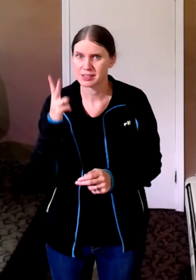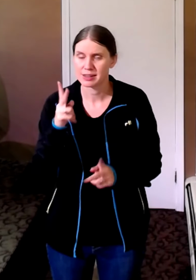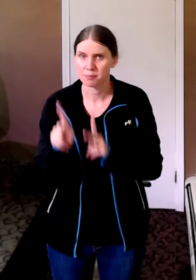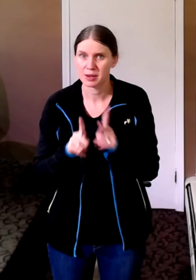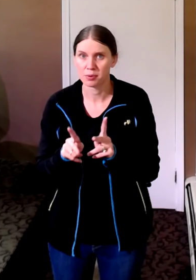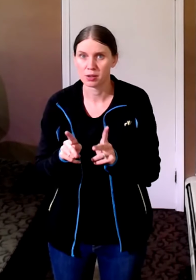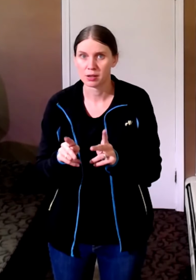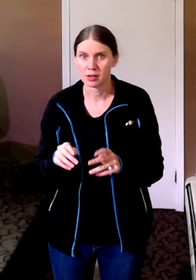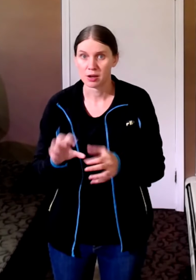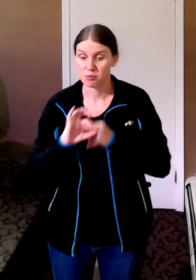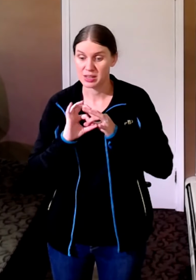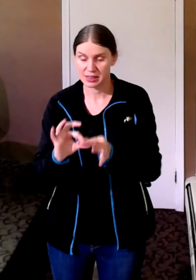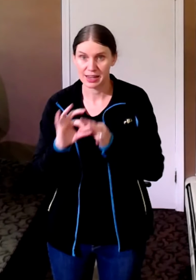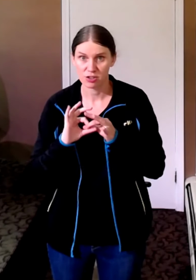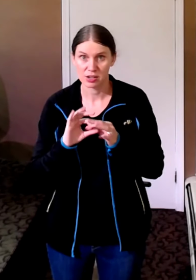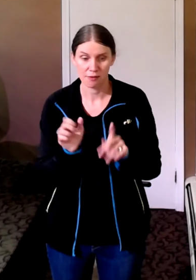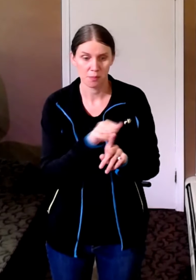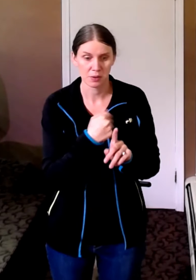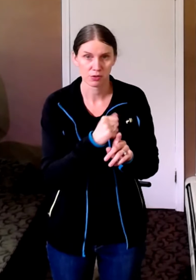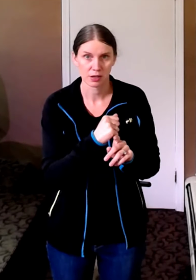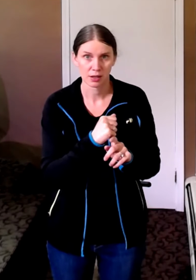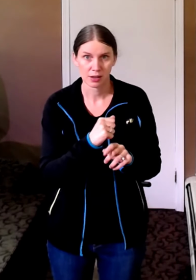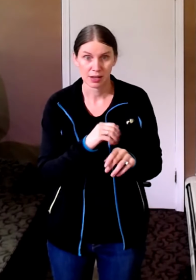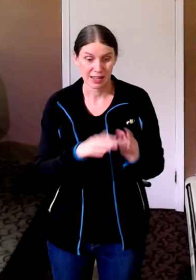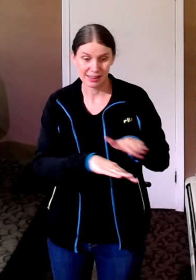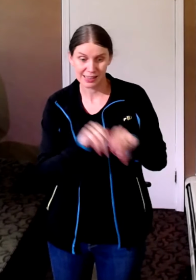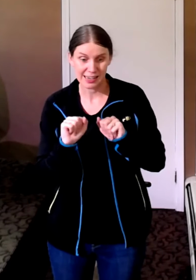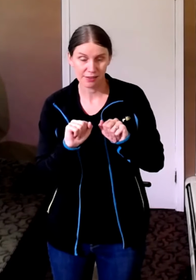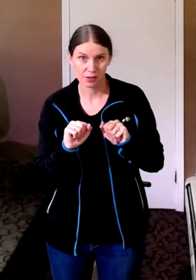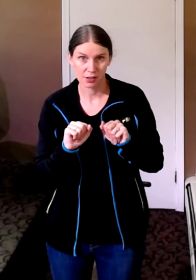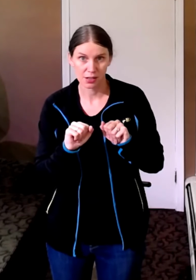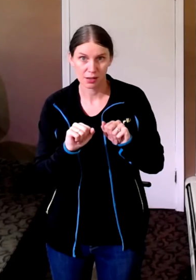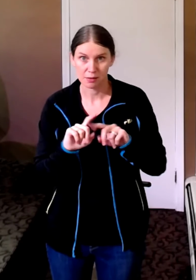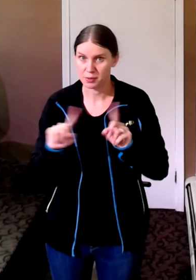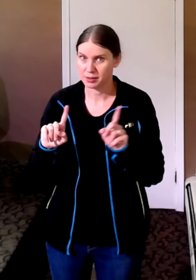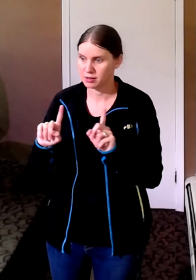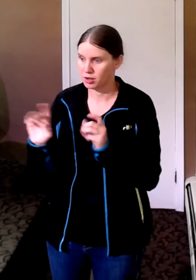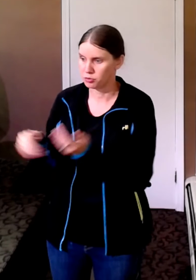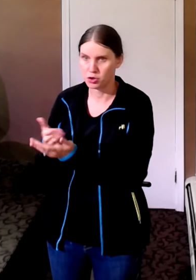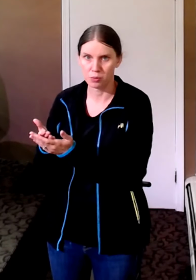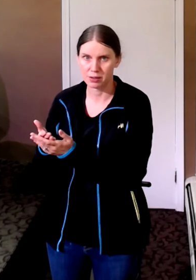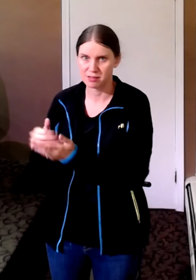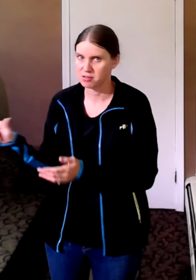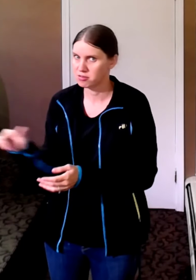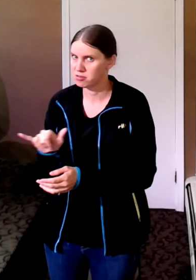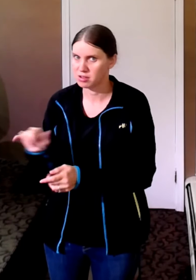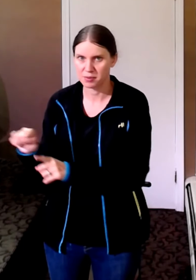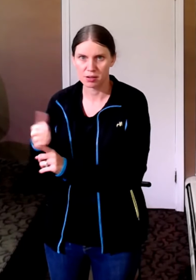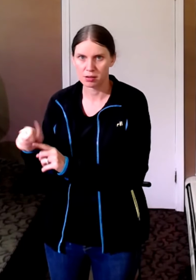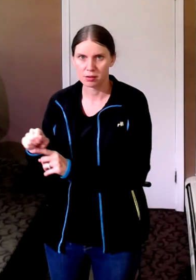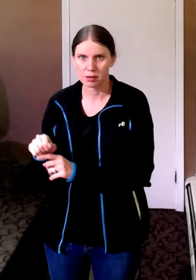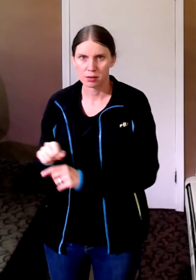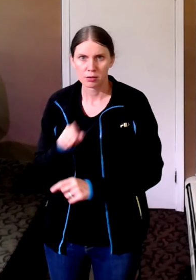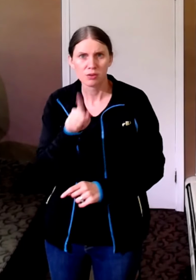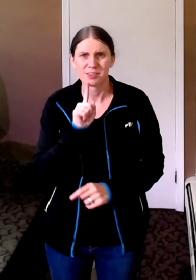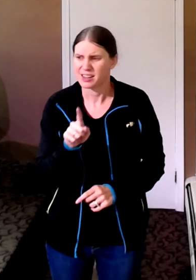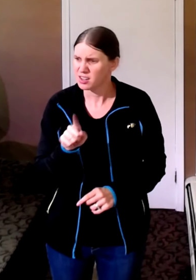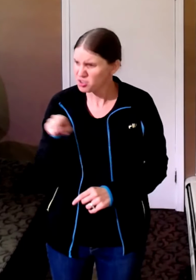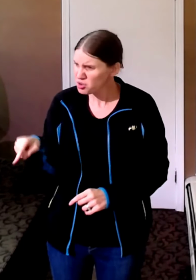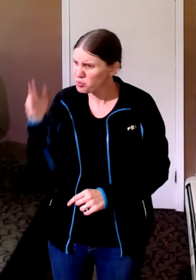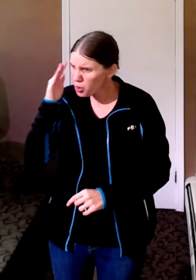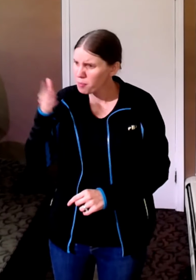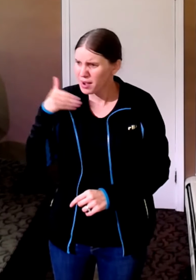in an abusive relationship, got out of it, and what did they do? They went right back into another one. you would say, man, don't you know better?